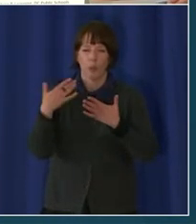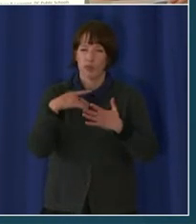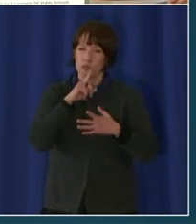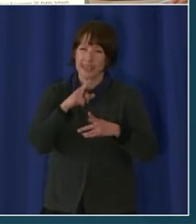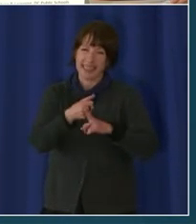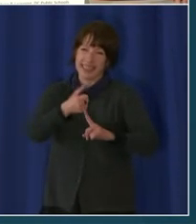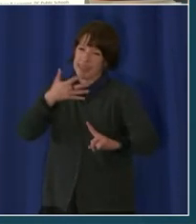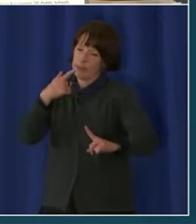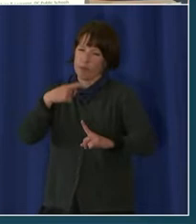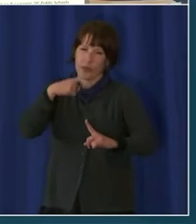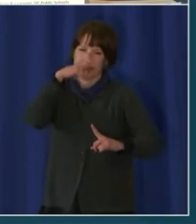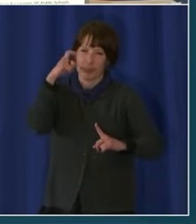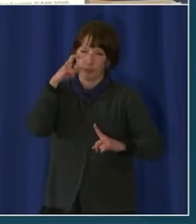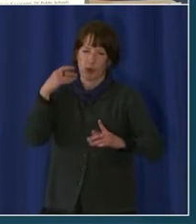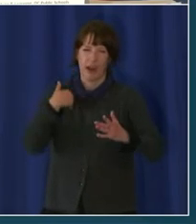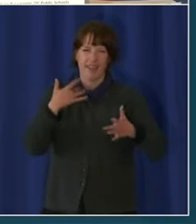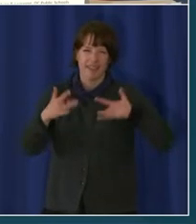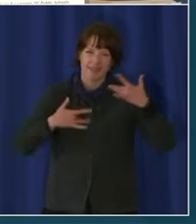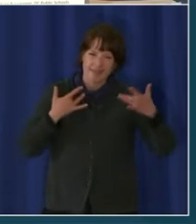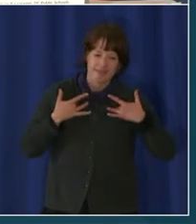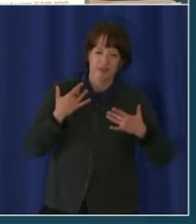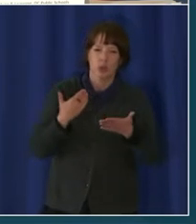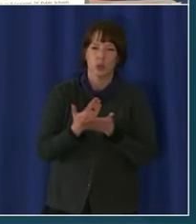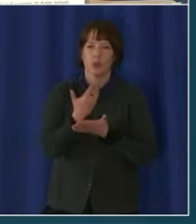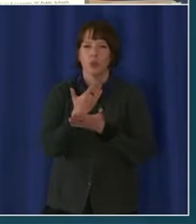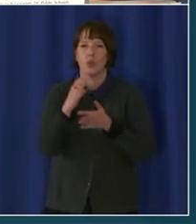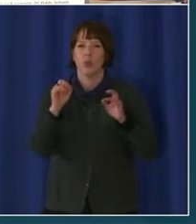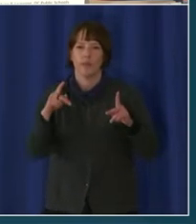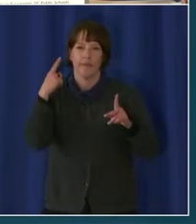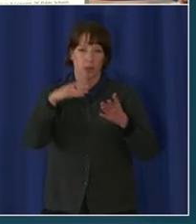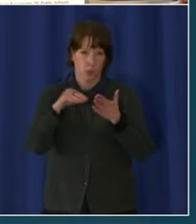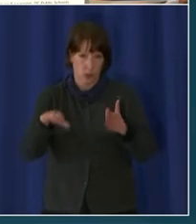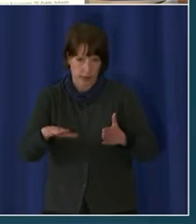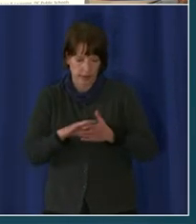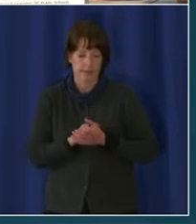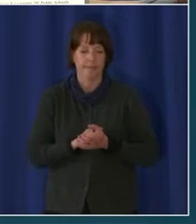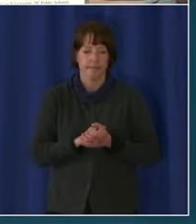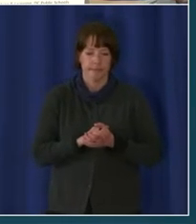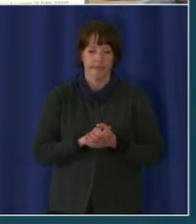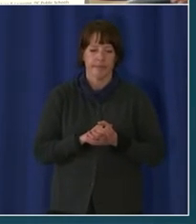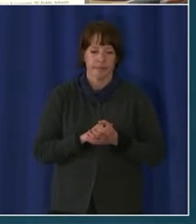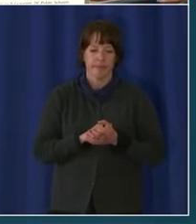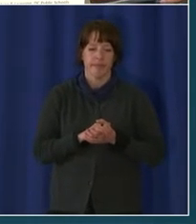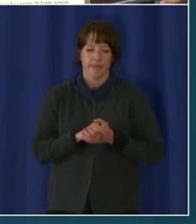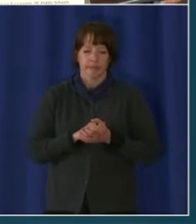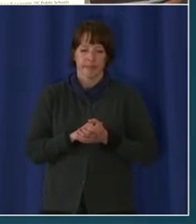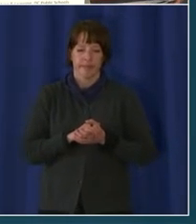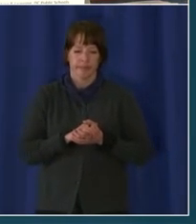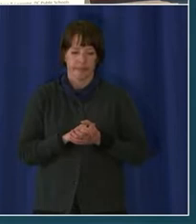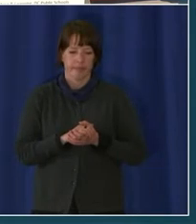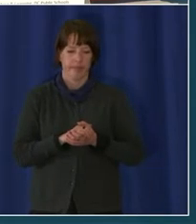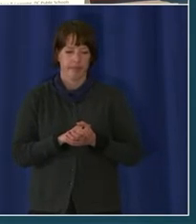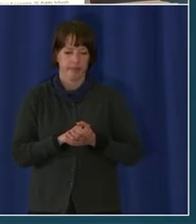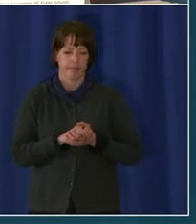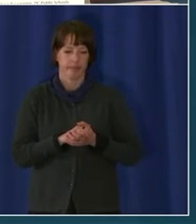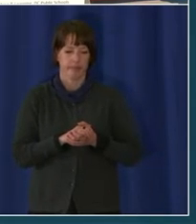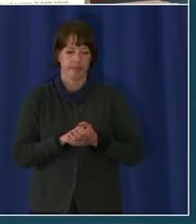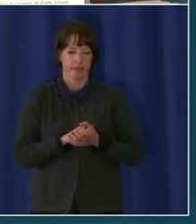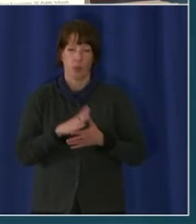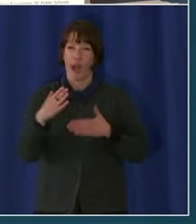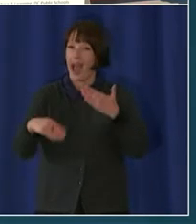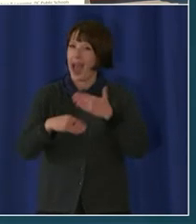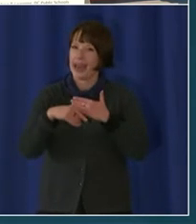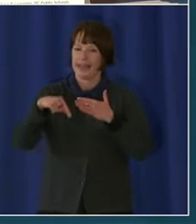expanded for this summer and have some exciting new opportunities for students. So expanded this